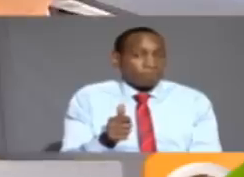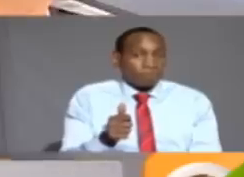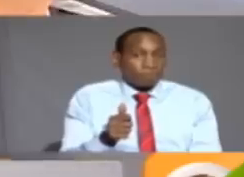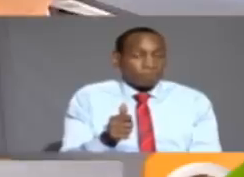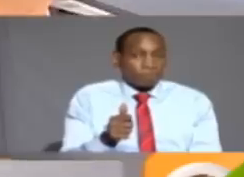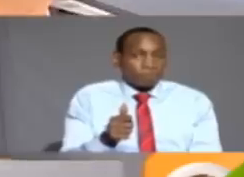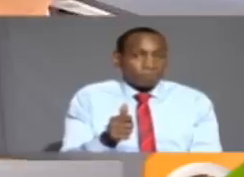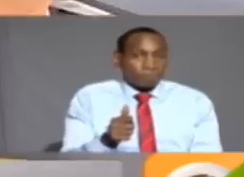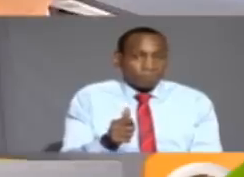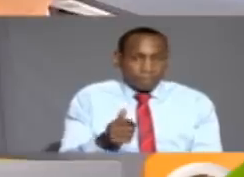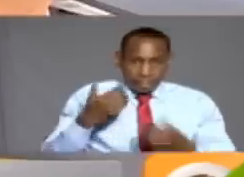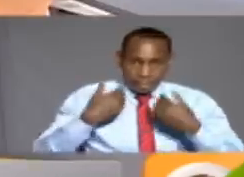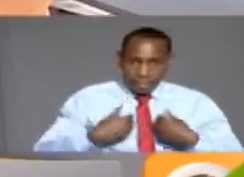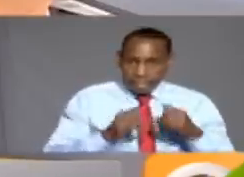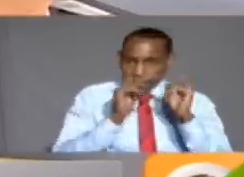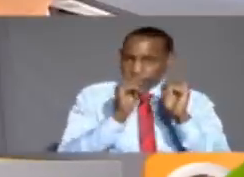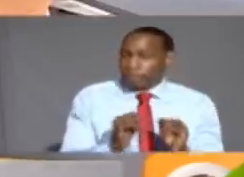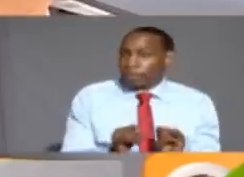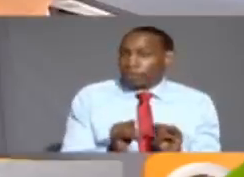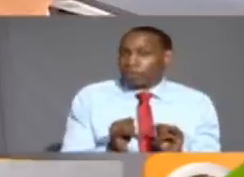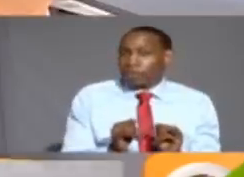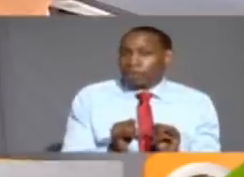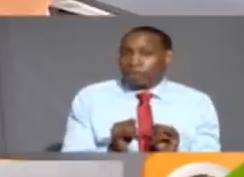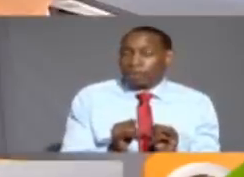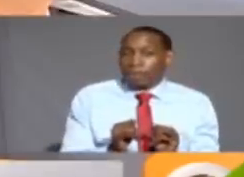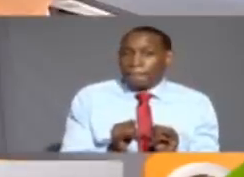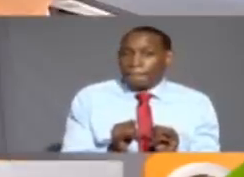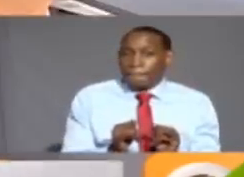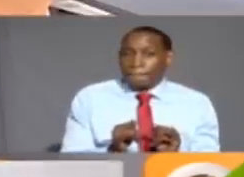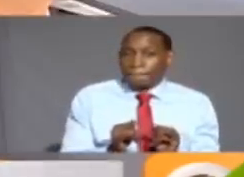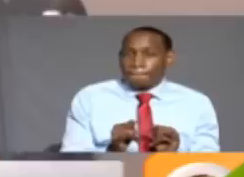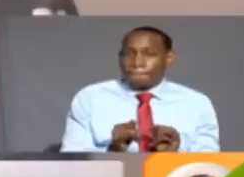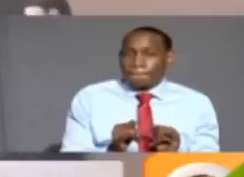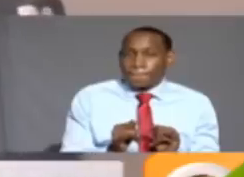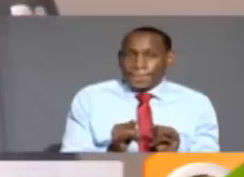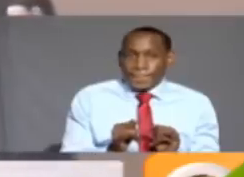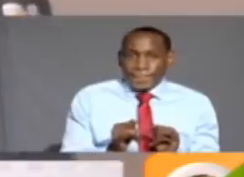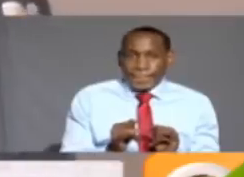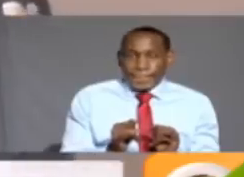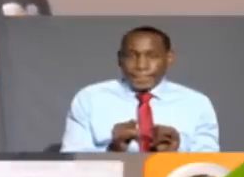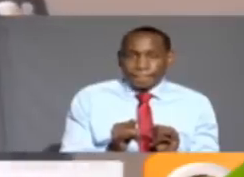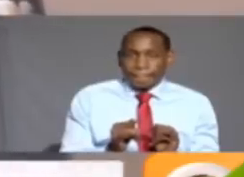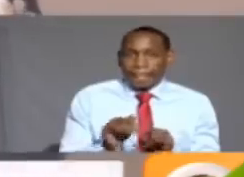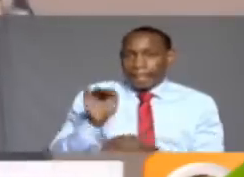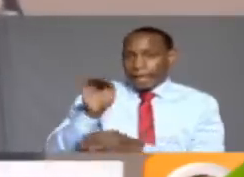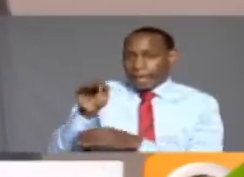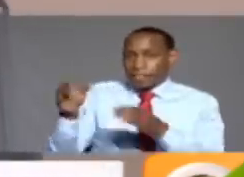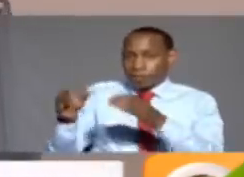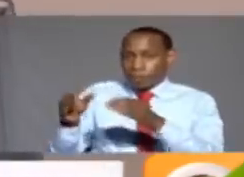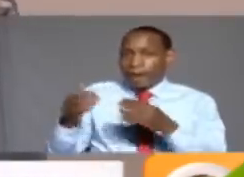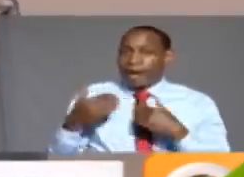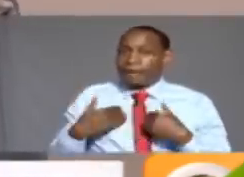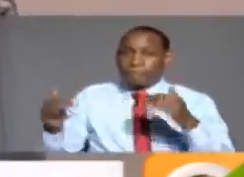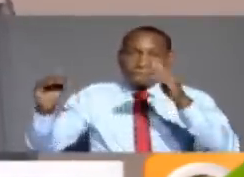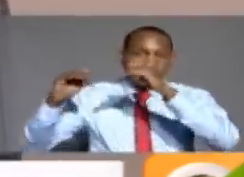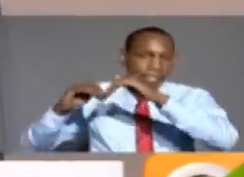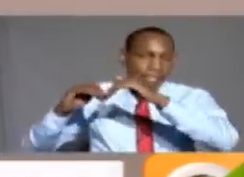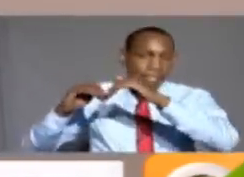You'll move. As you've an called, individual, you've called you know, the meeting as... we have asked the party to call for a meeting.